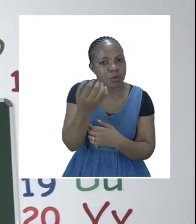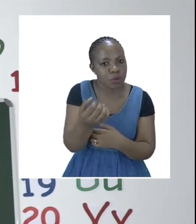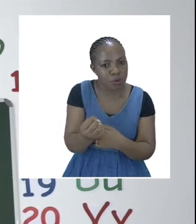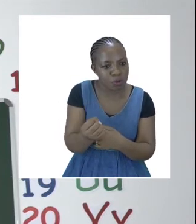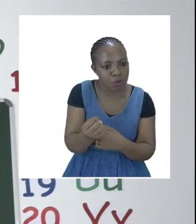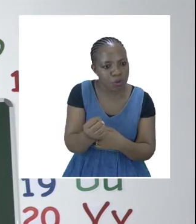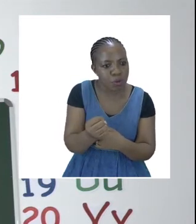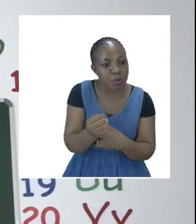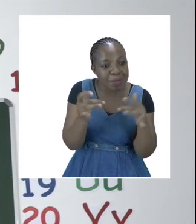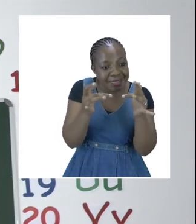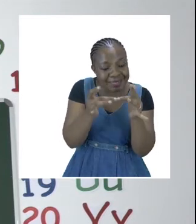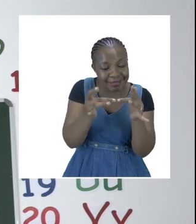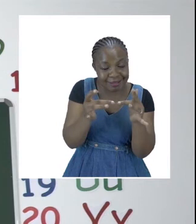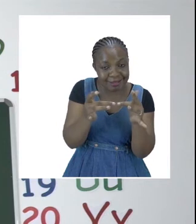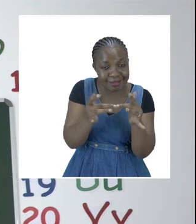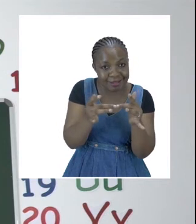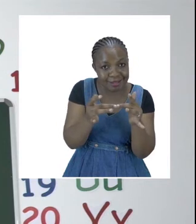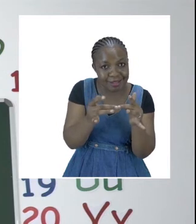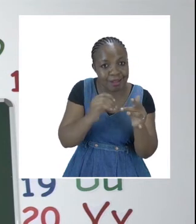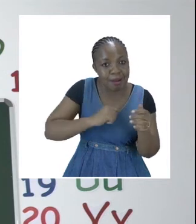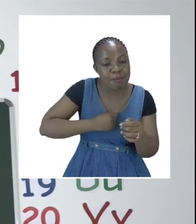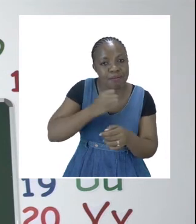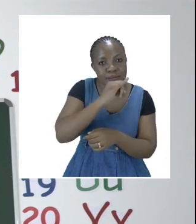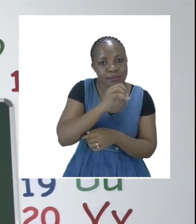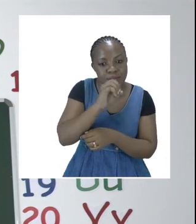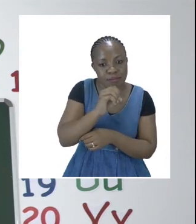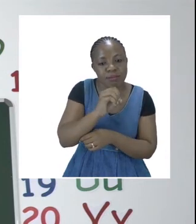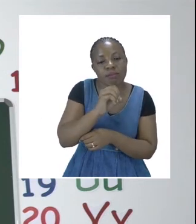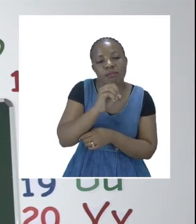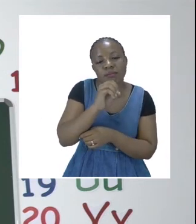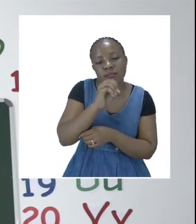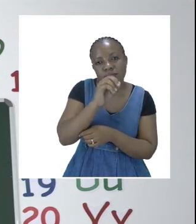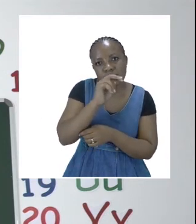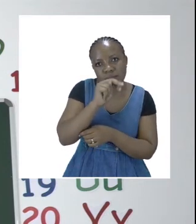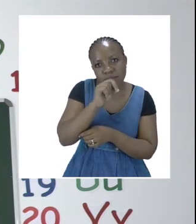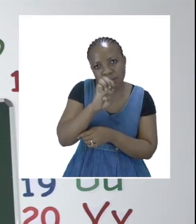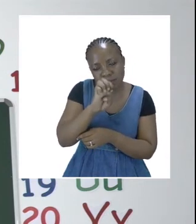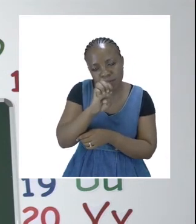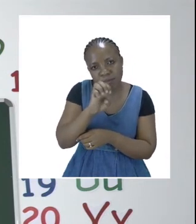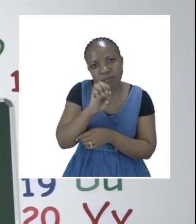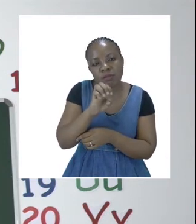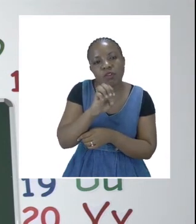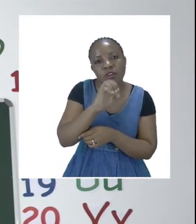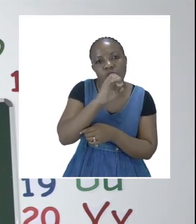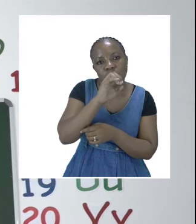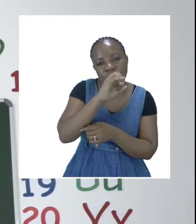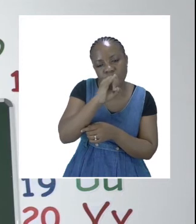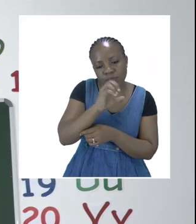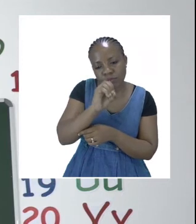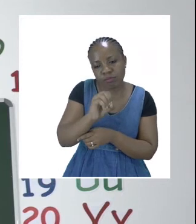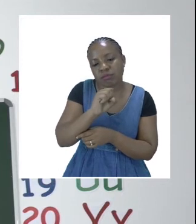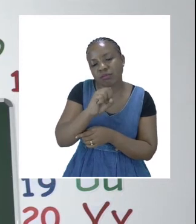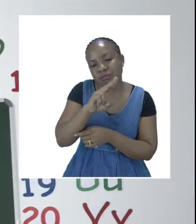our online platforms, MyZone and Zoshi Facebook pages, and in addition,